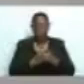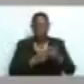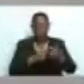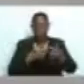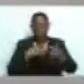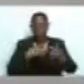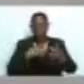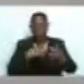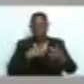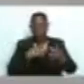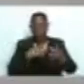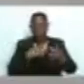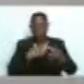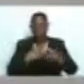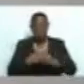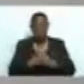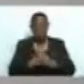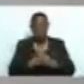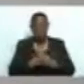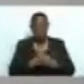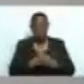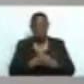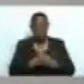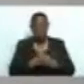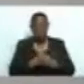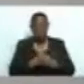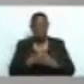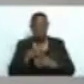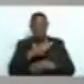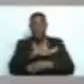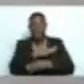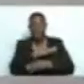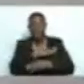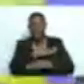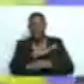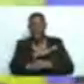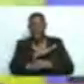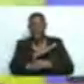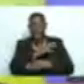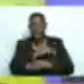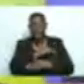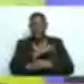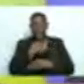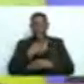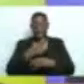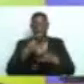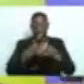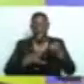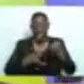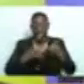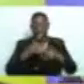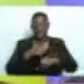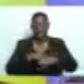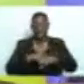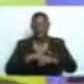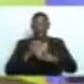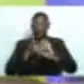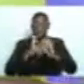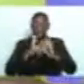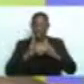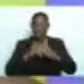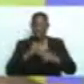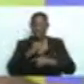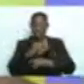for me personally. Minister of State for Aviation, the Honorable Basil McIntosh, says during his last conversation with the now deceased Minister of